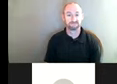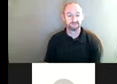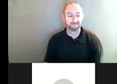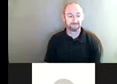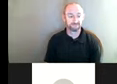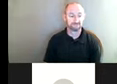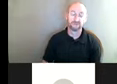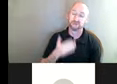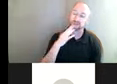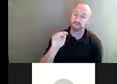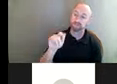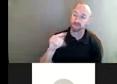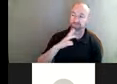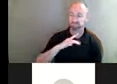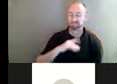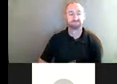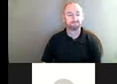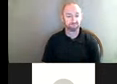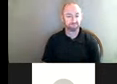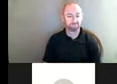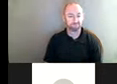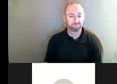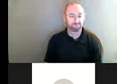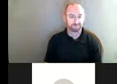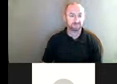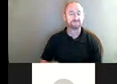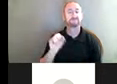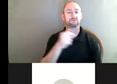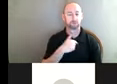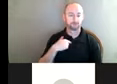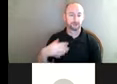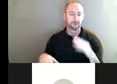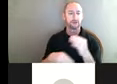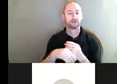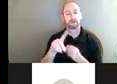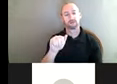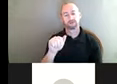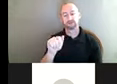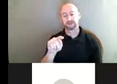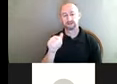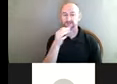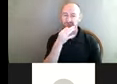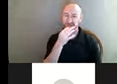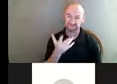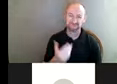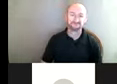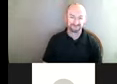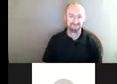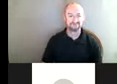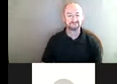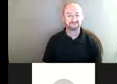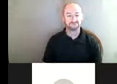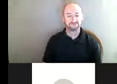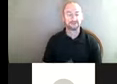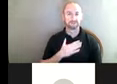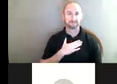Good, thanks, Matt. That was awesome. Yes, we will be adding that other data soon. Get to that. That's